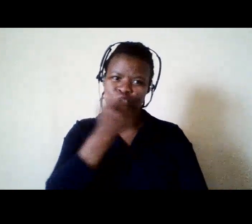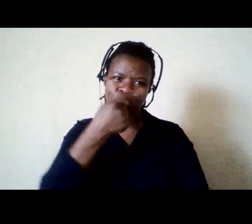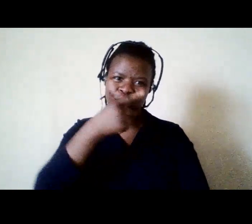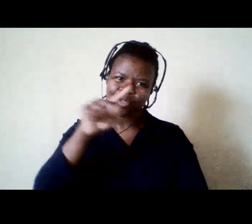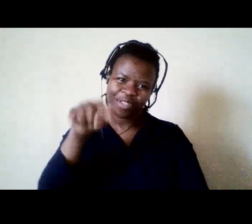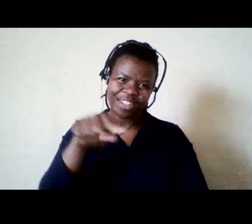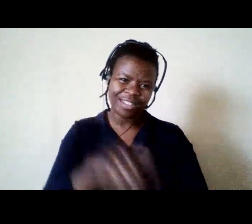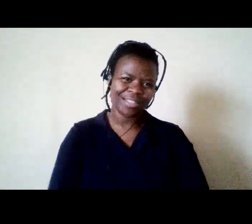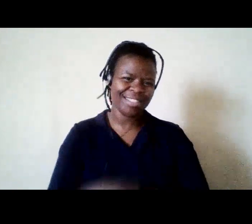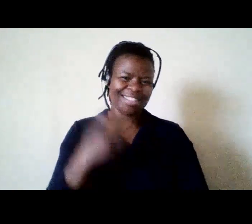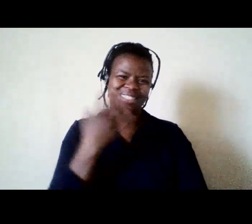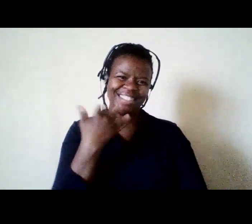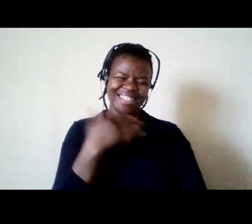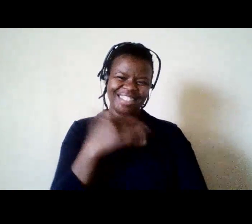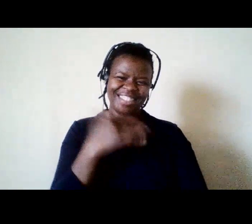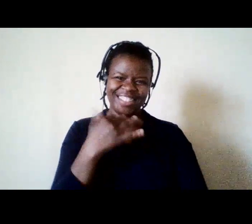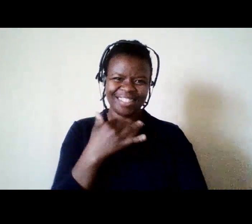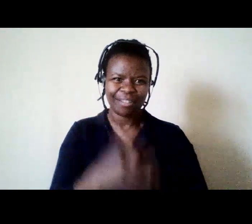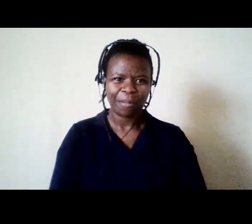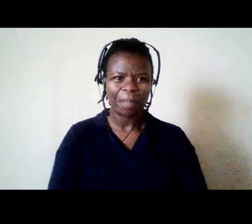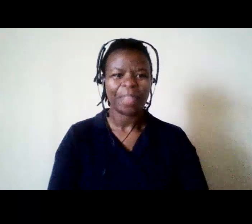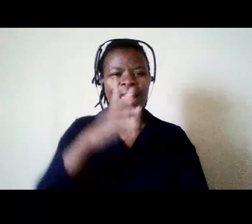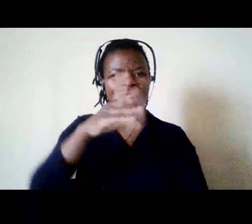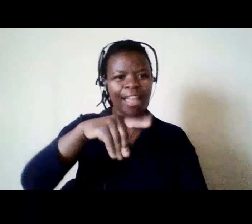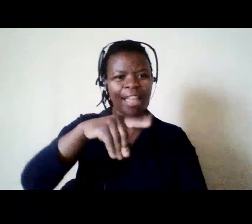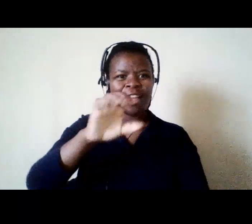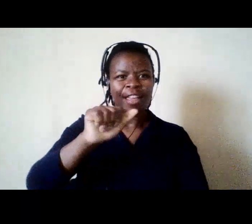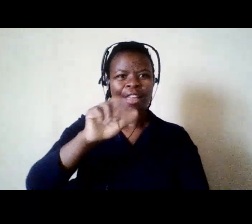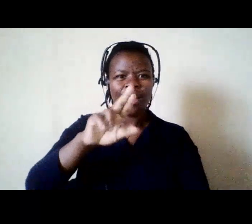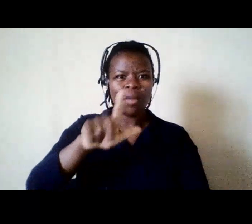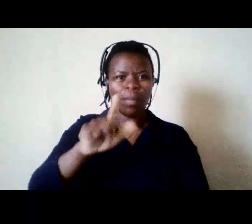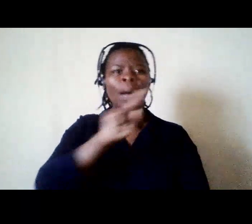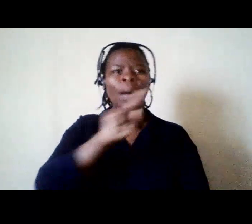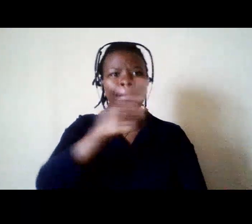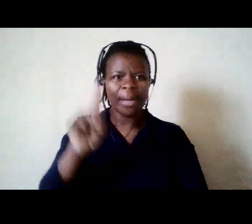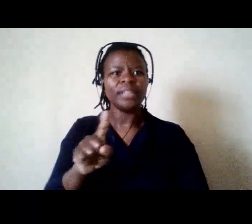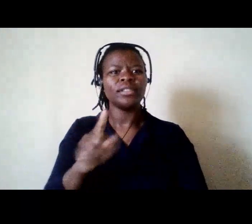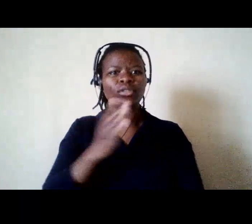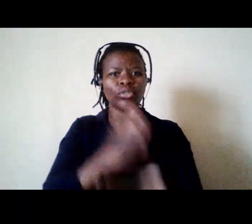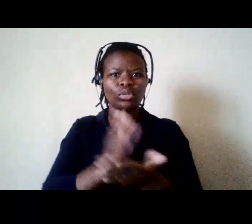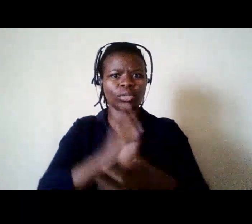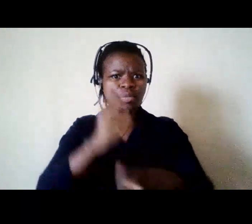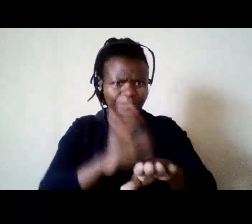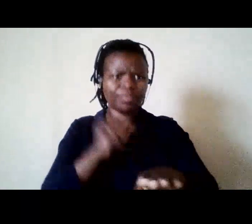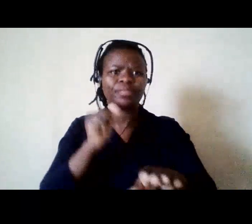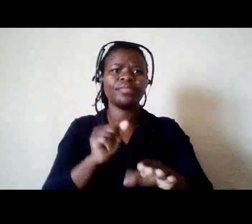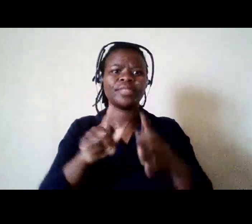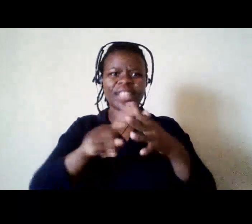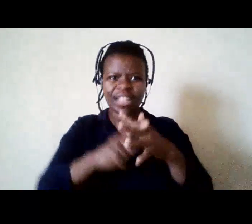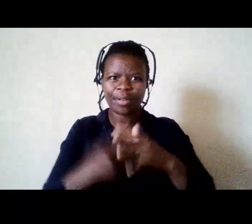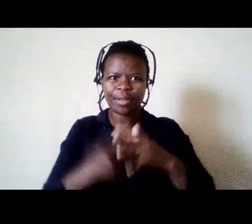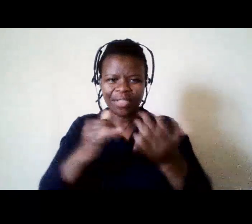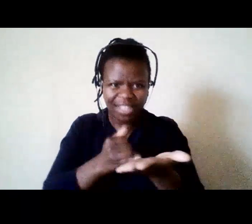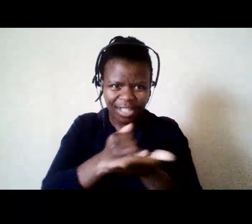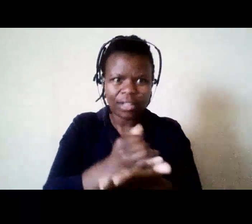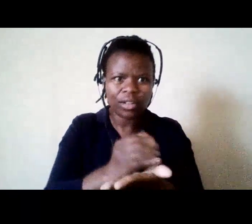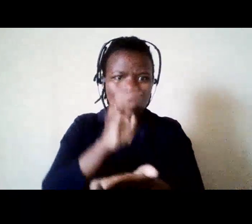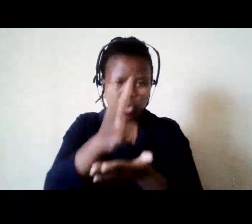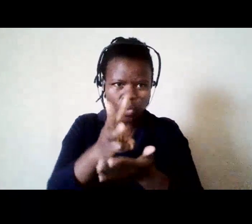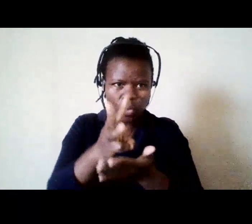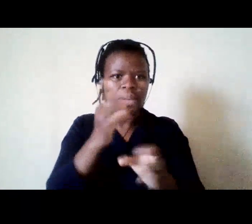But Alice, we did touch on this earlier. Yeah. If you listen to this again, you will find that in the question that